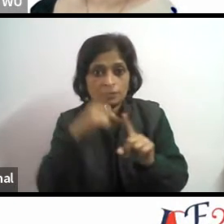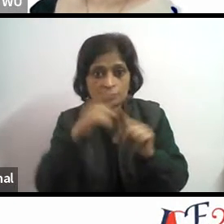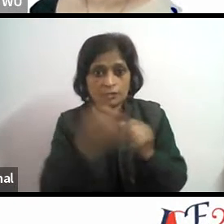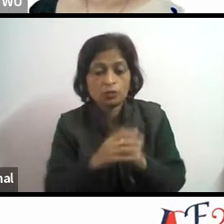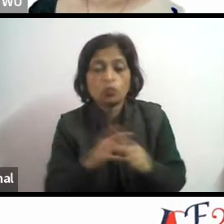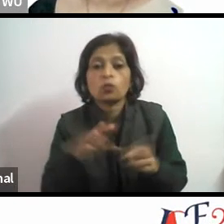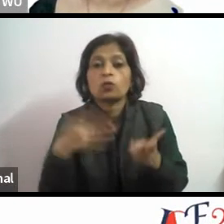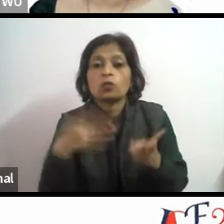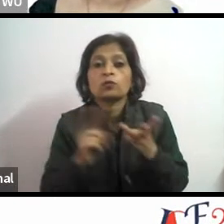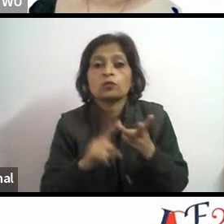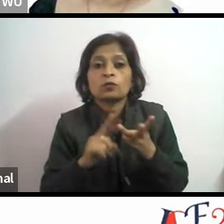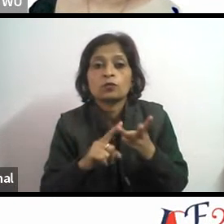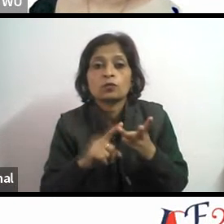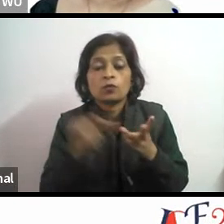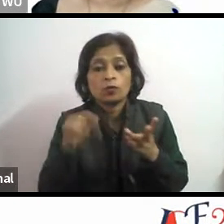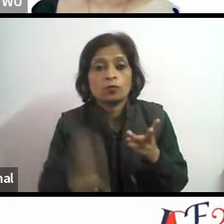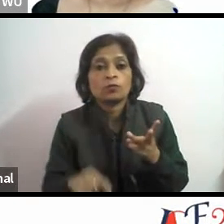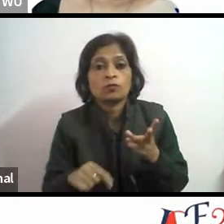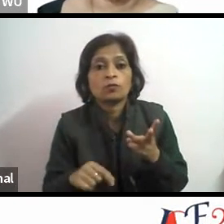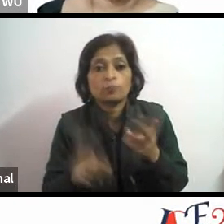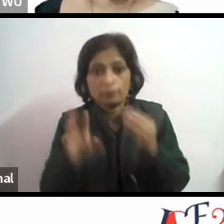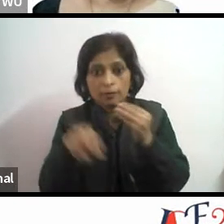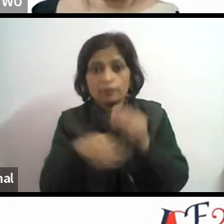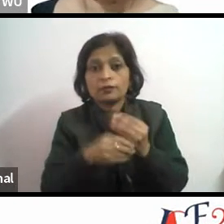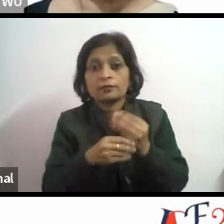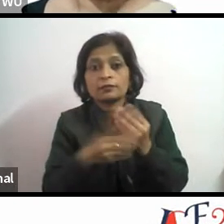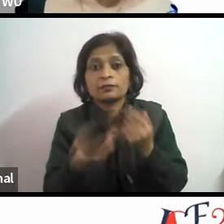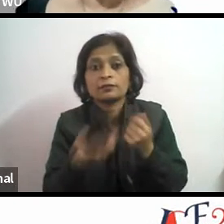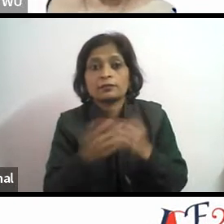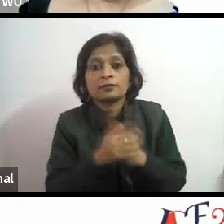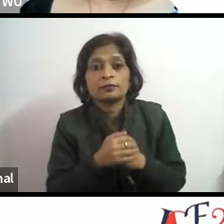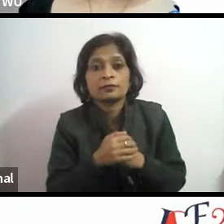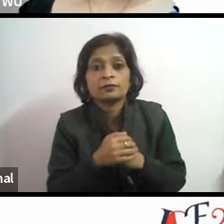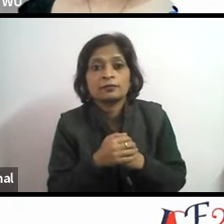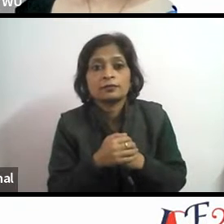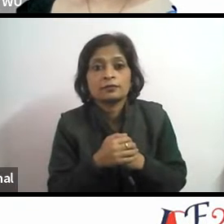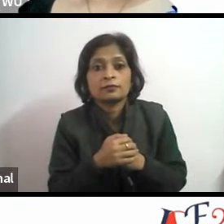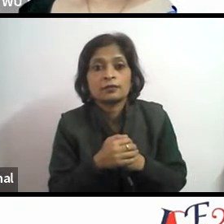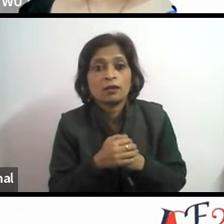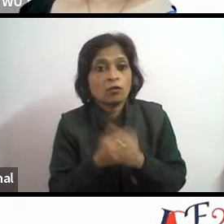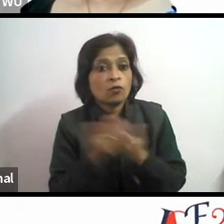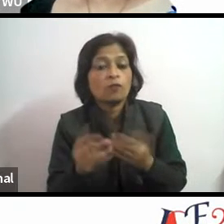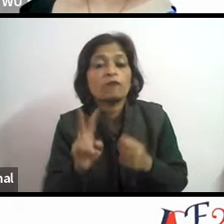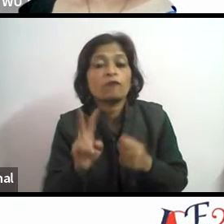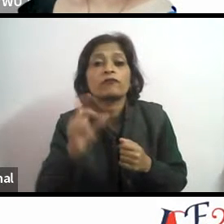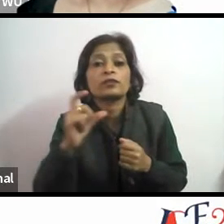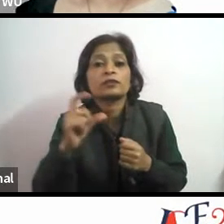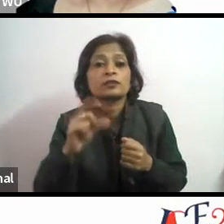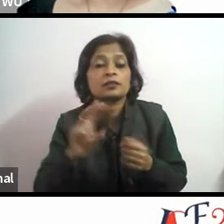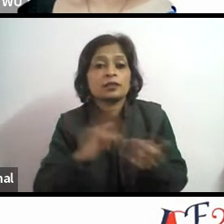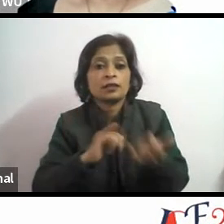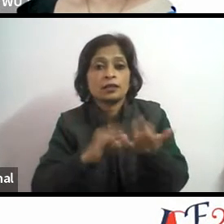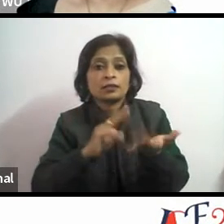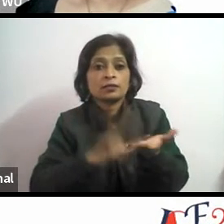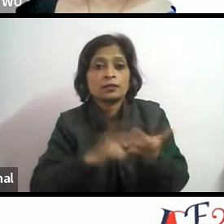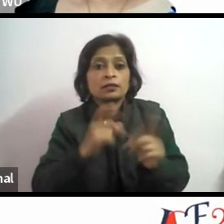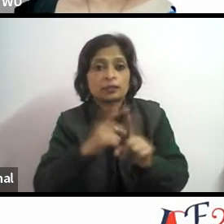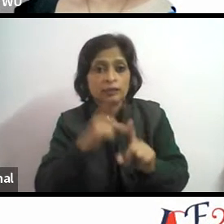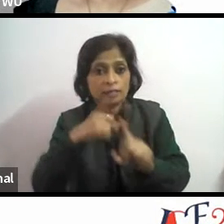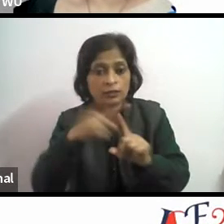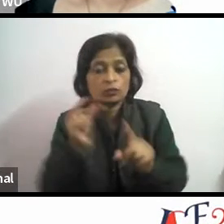And I also owe a lot to the Vice Chancellor of SNDT University, Professor